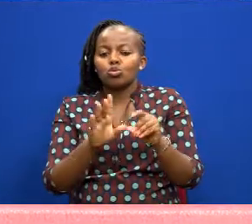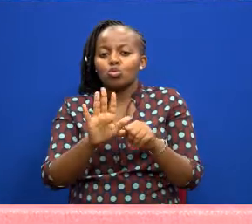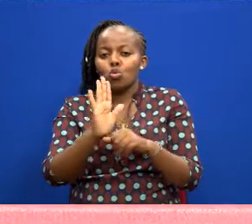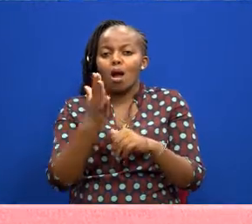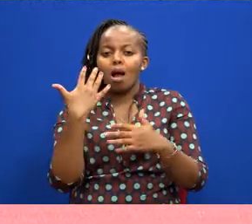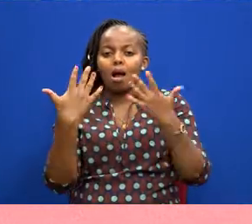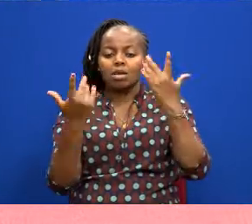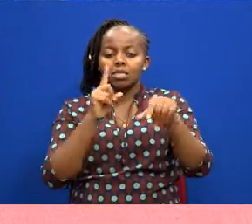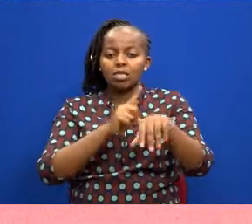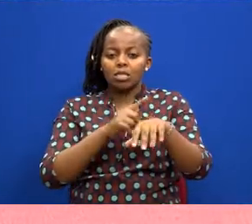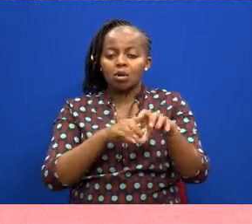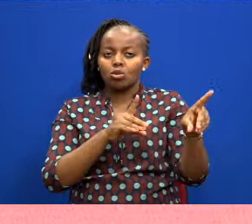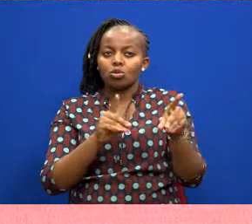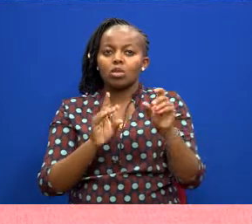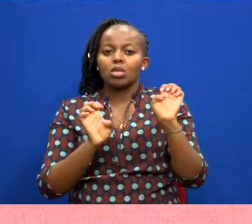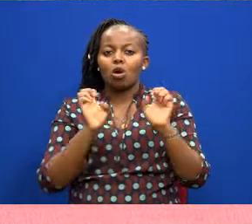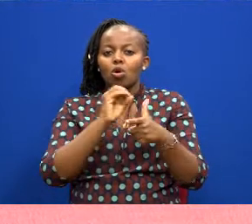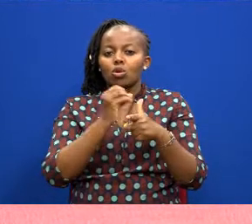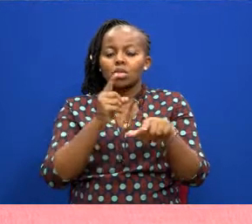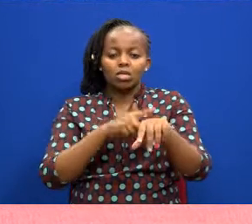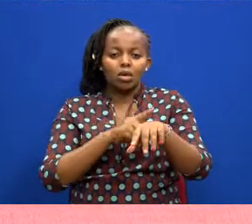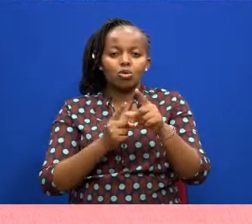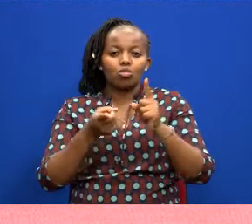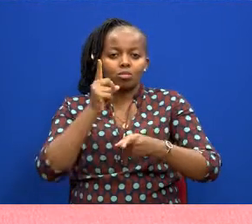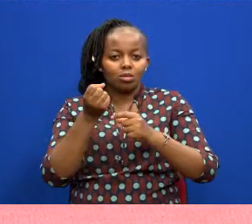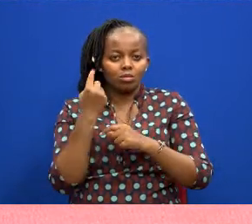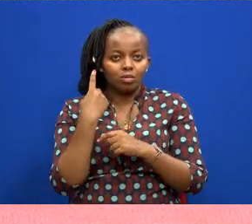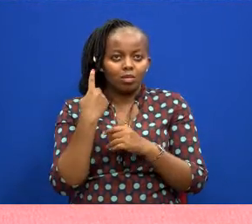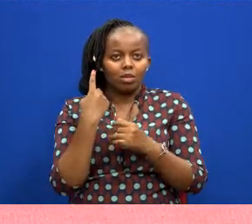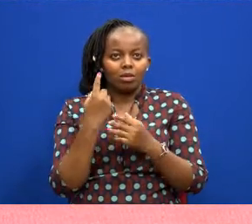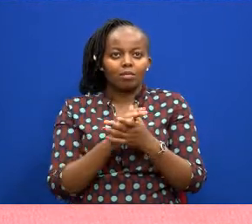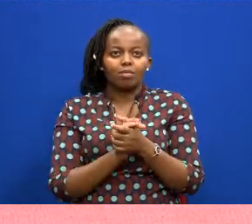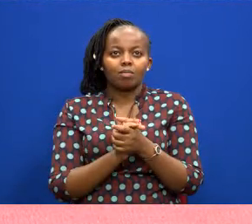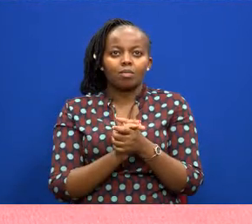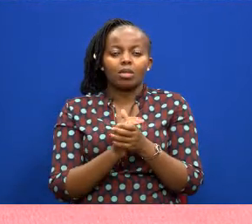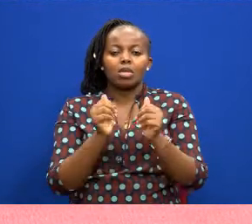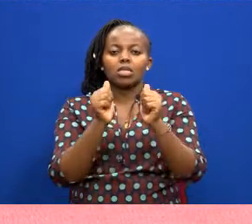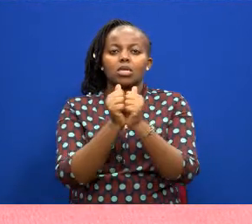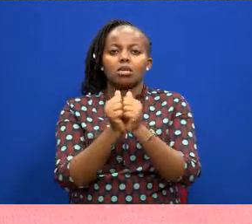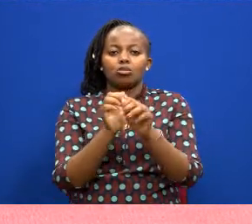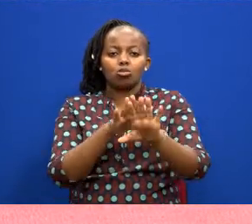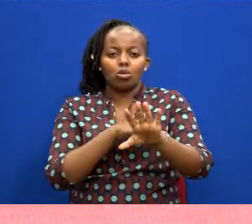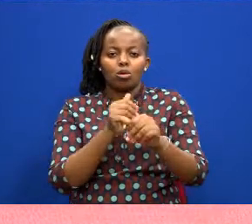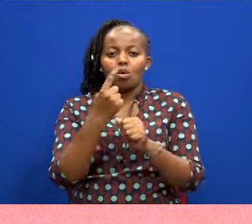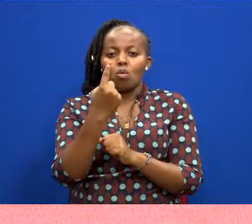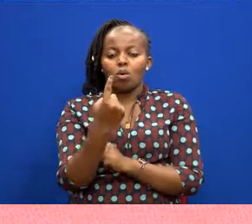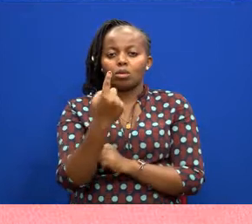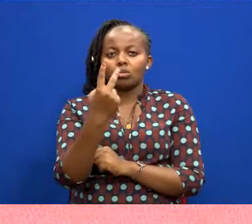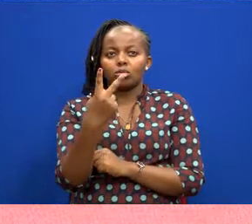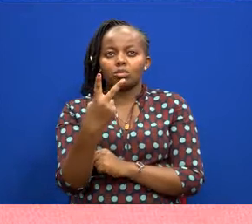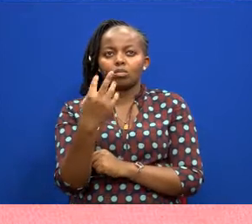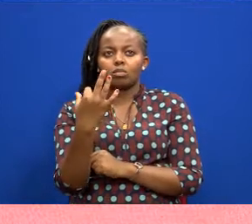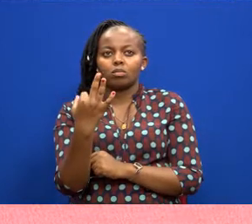doing exercise. Guys, can you see this? Are you ready for it? Yeah. Let's go for 10. Slowly. 1,